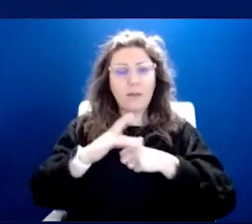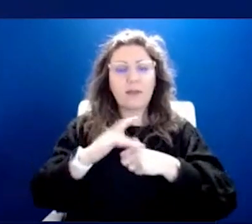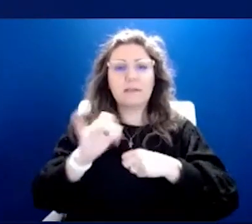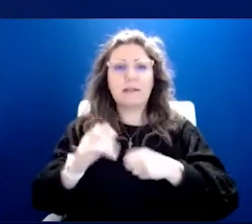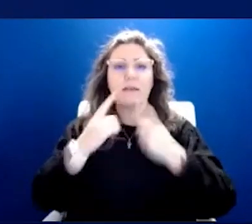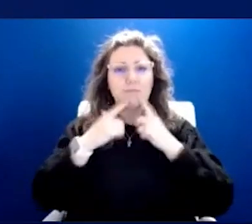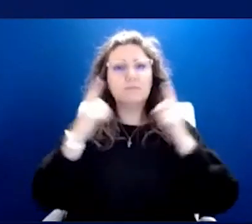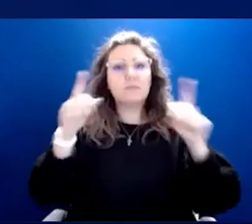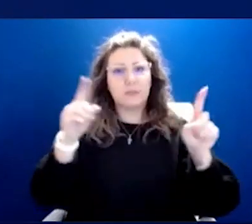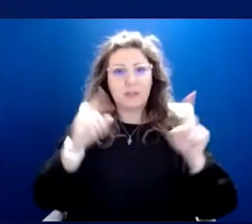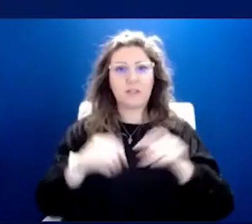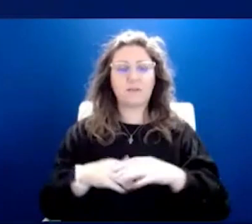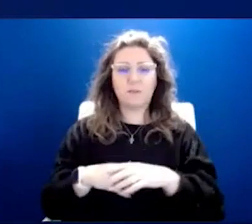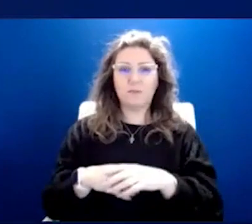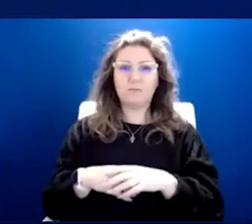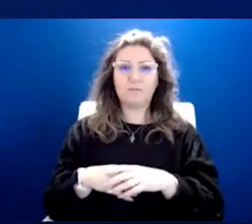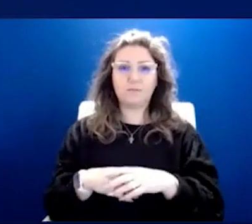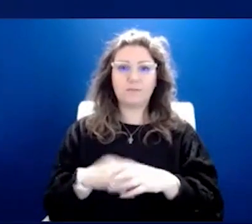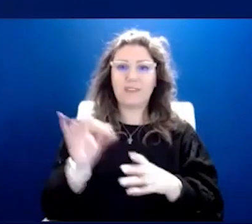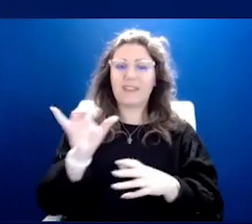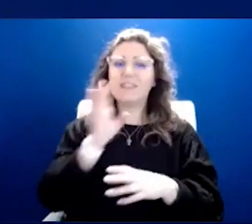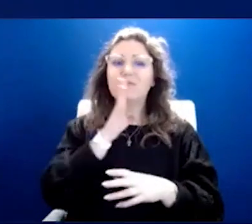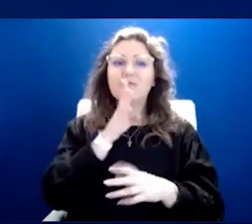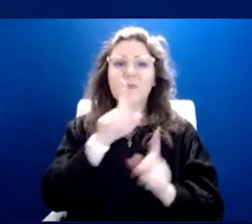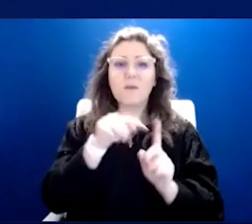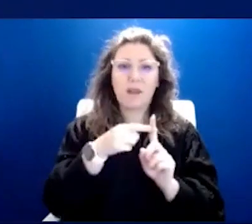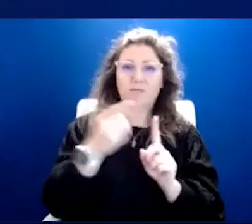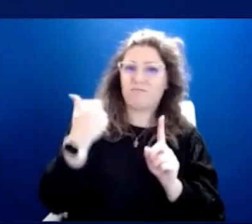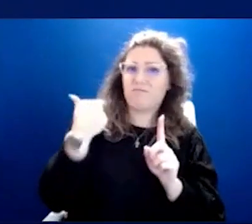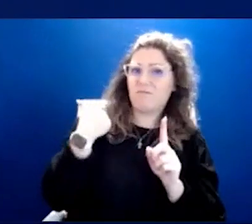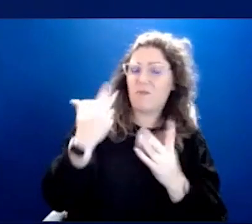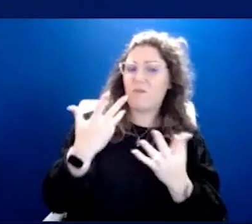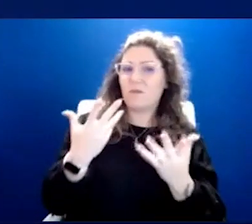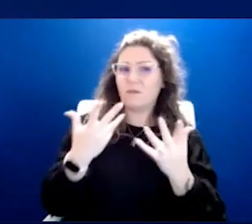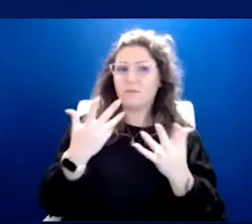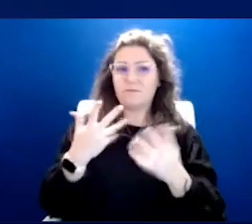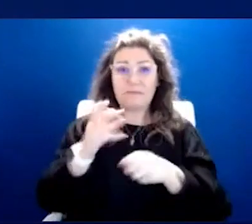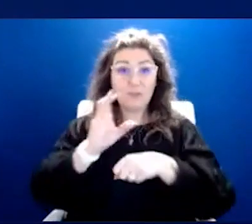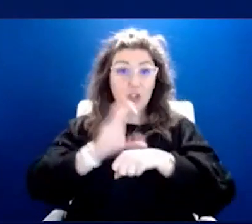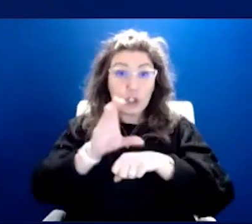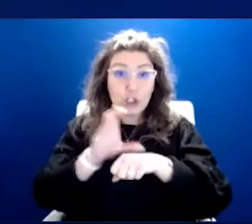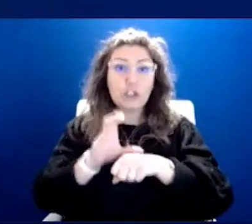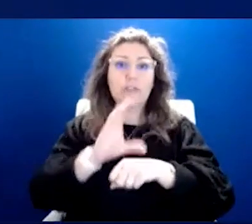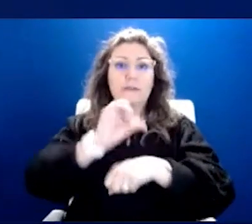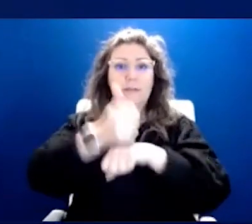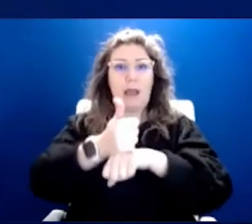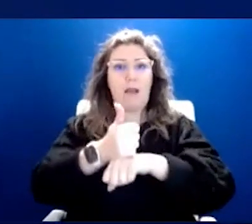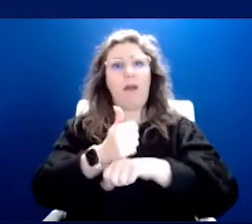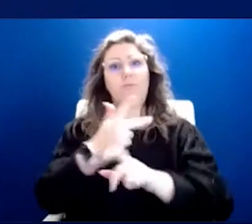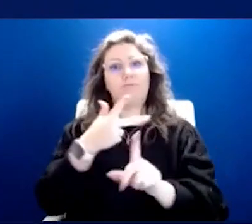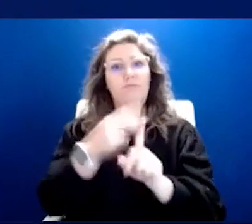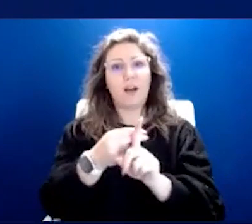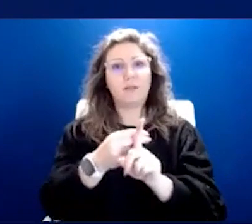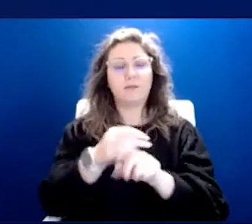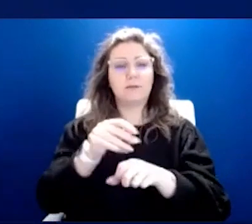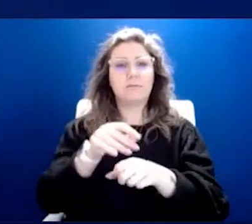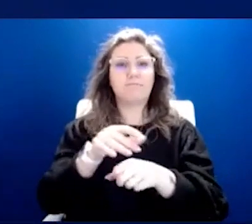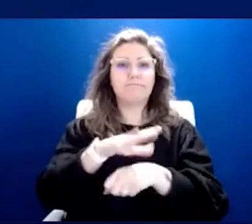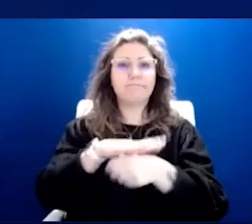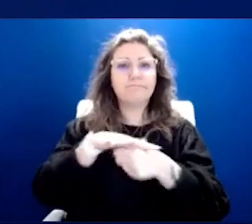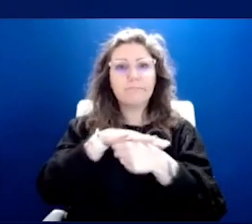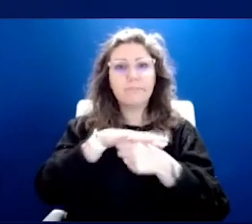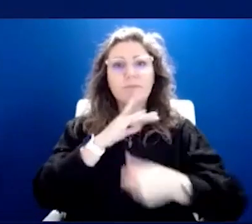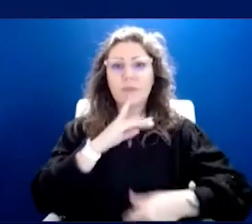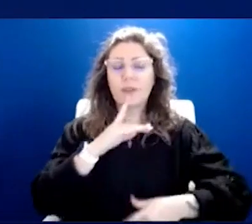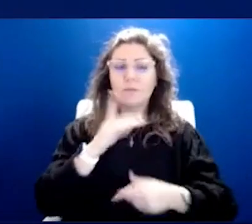done, as I think we've talked about before, and we've done a lot of things with churches. That's going to continue for us because people trust those